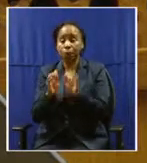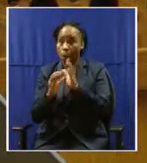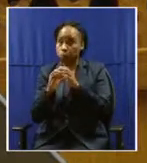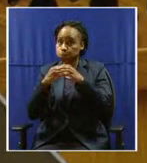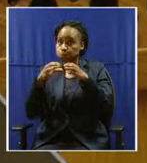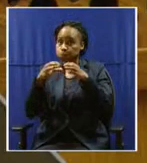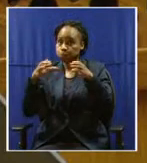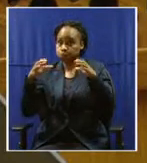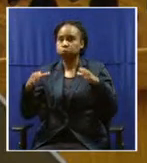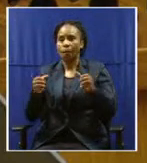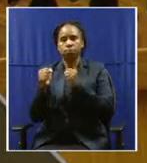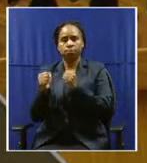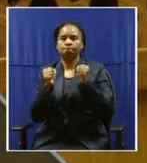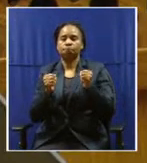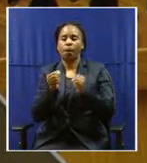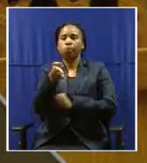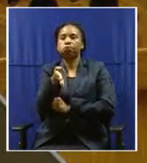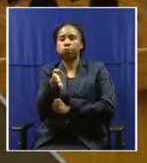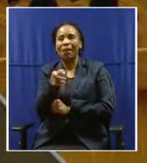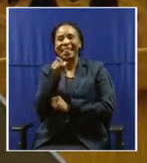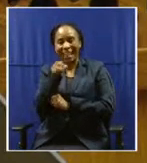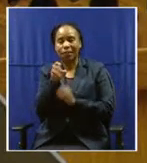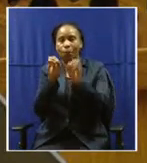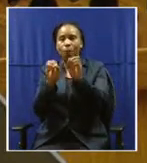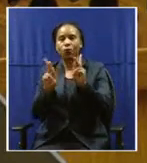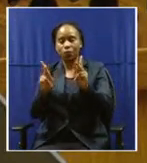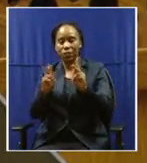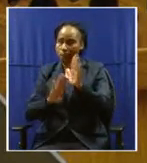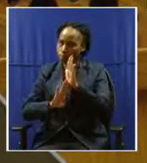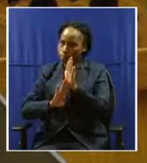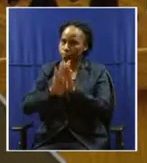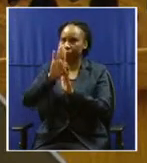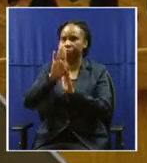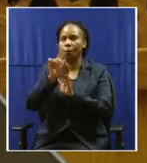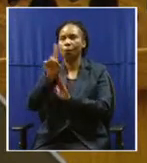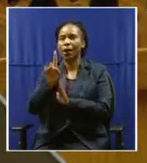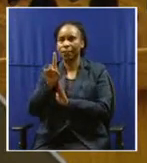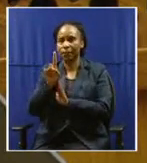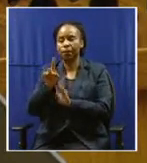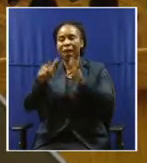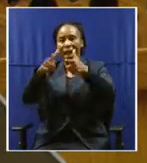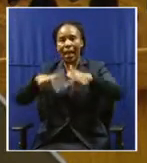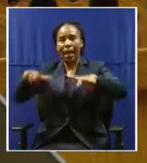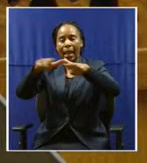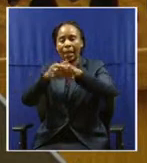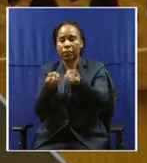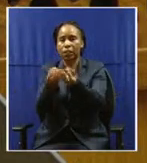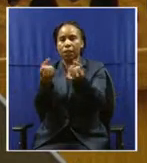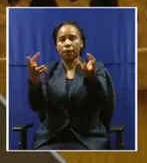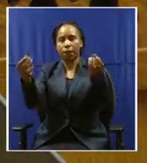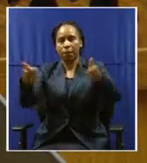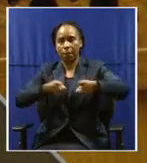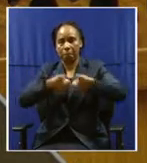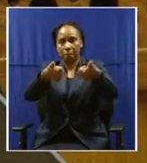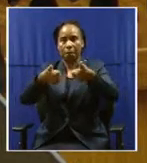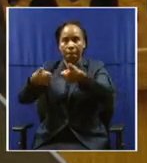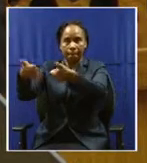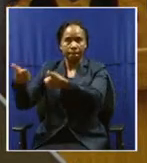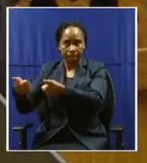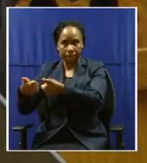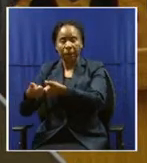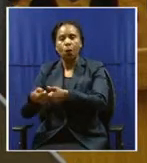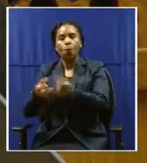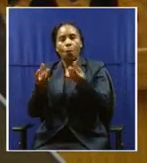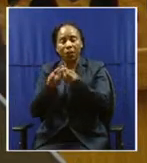is an opportunity to accelerate land redistribution through a variety of